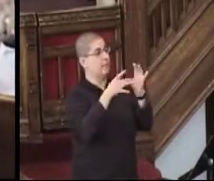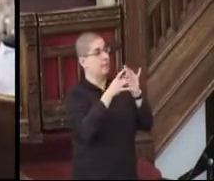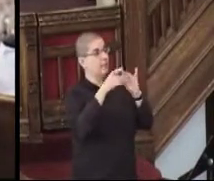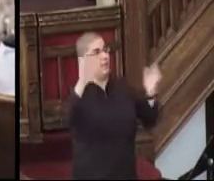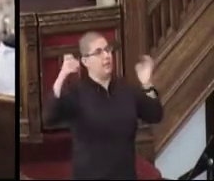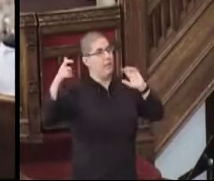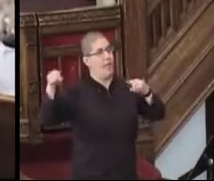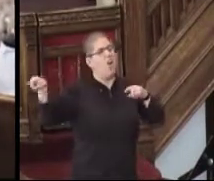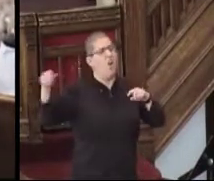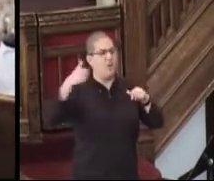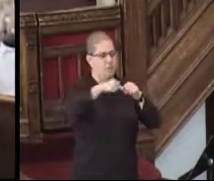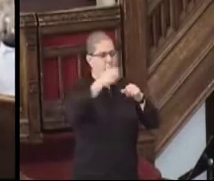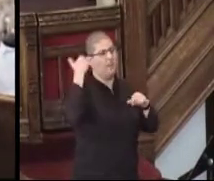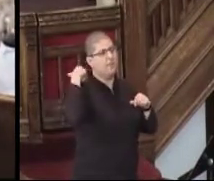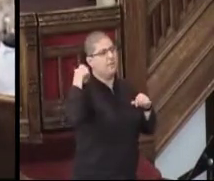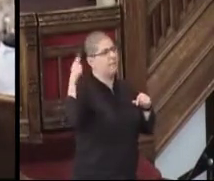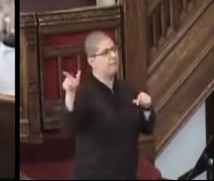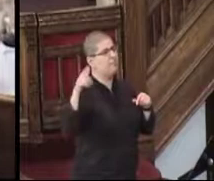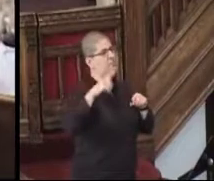their previous partner.